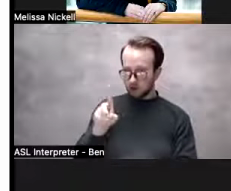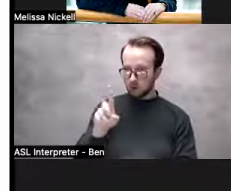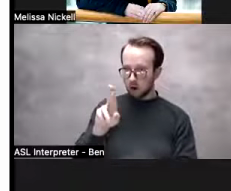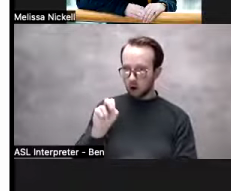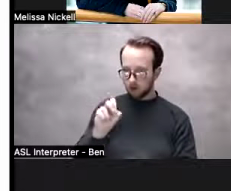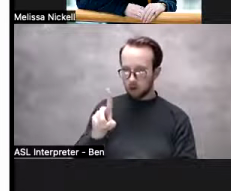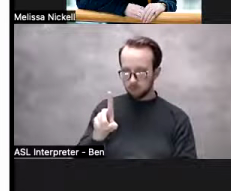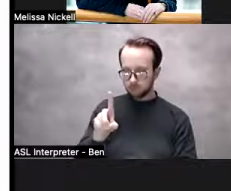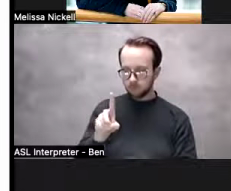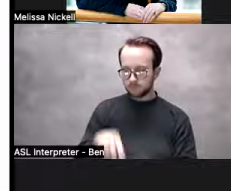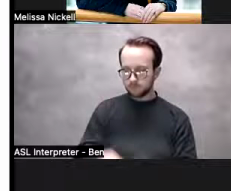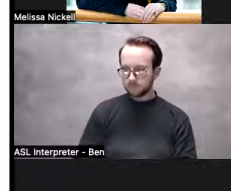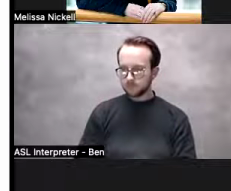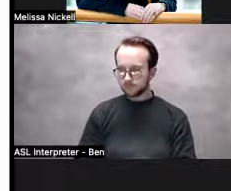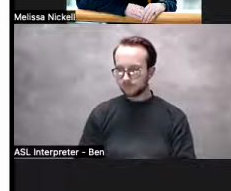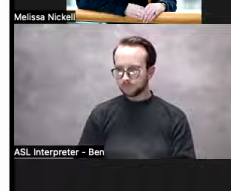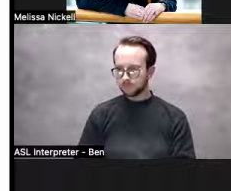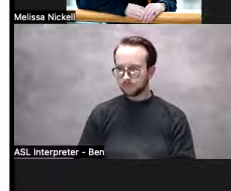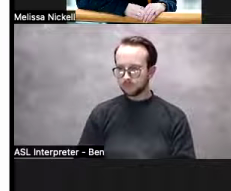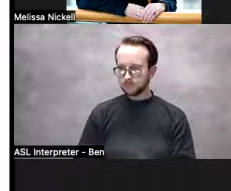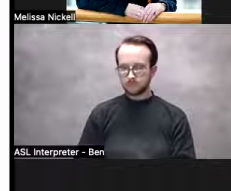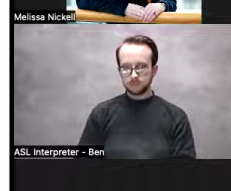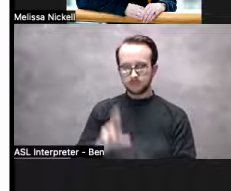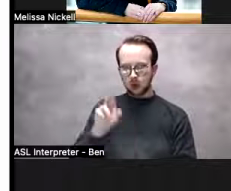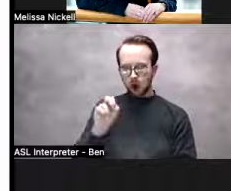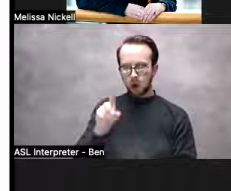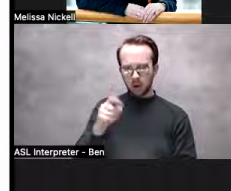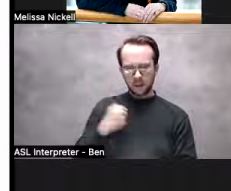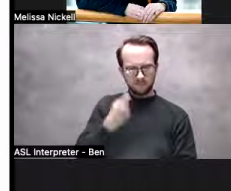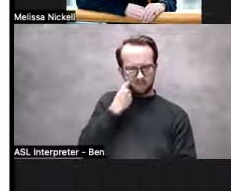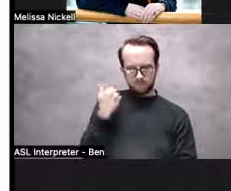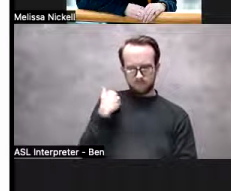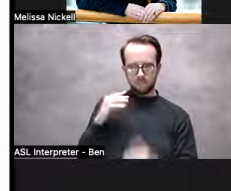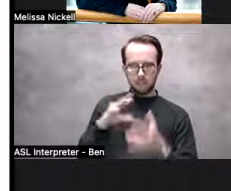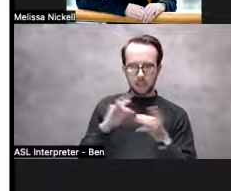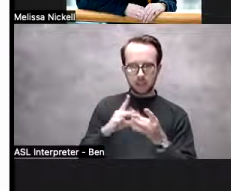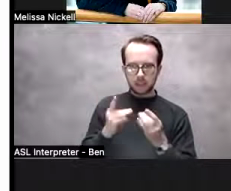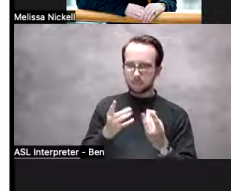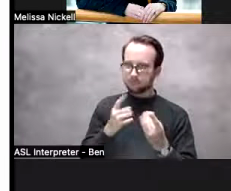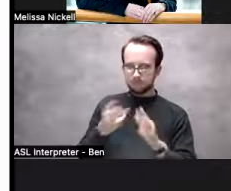area. The R01s, as I mentioned earlier, is the sort of the gold